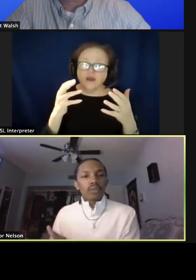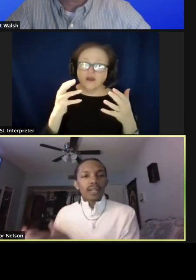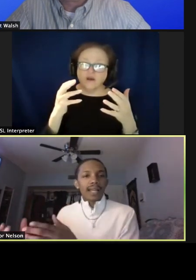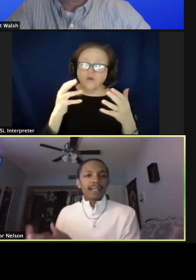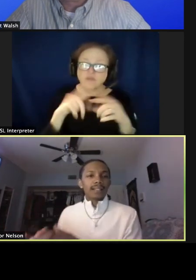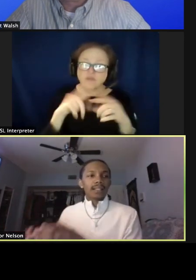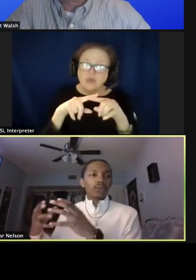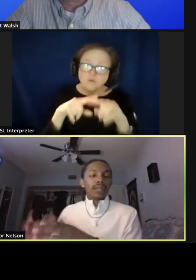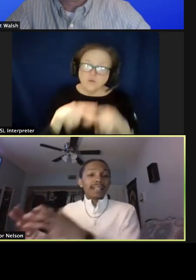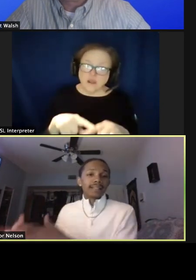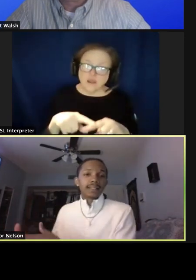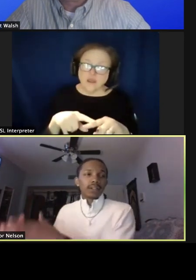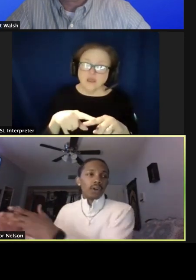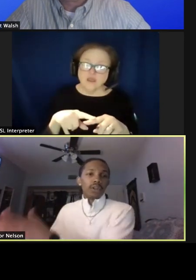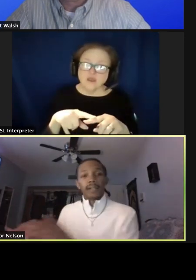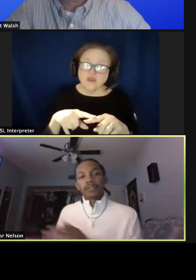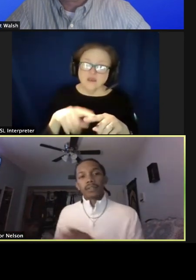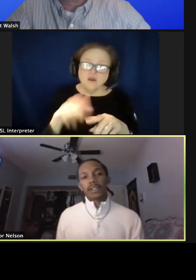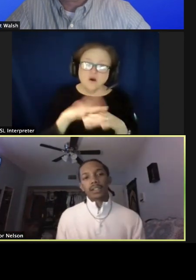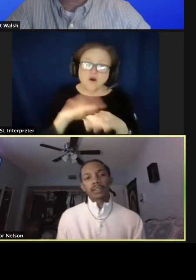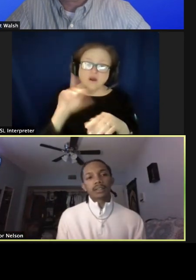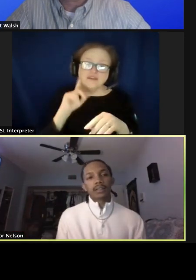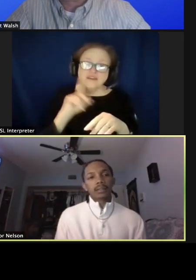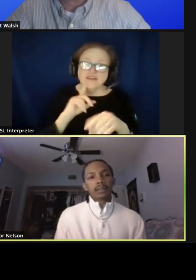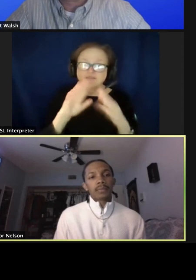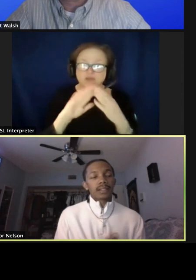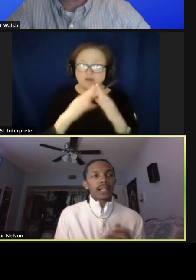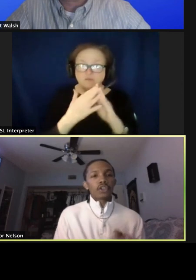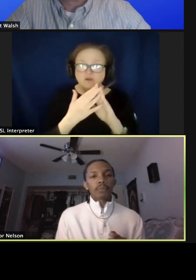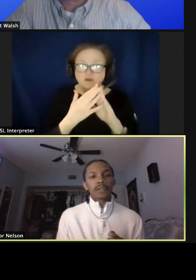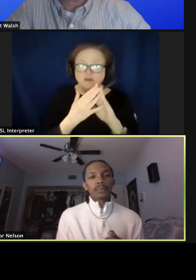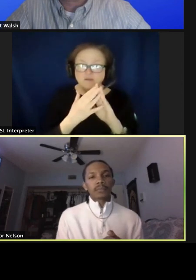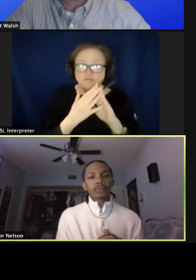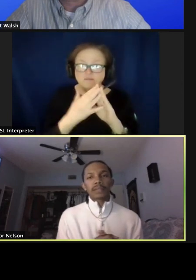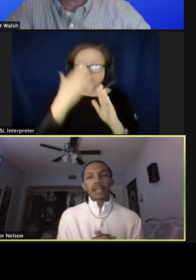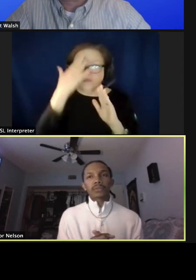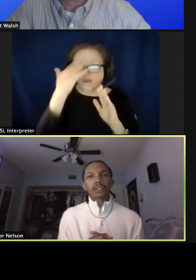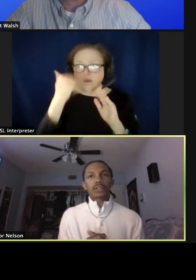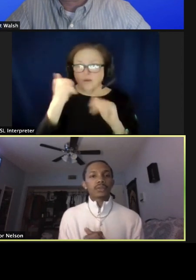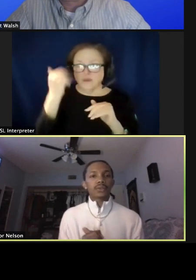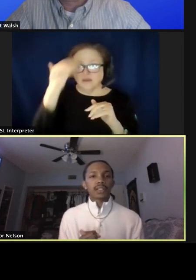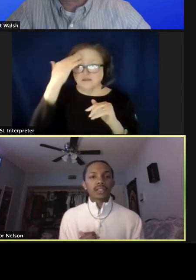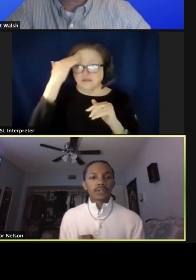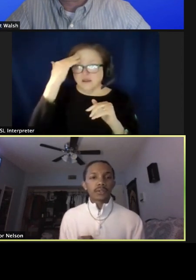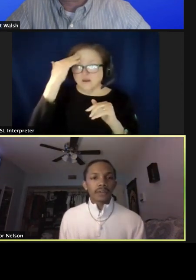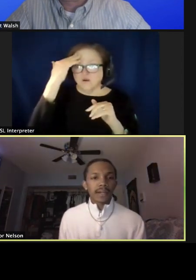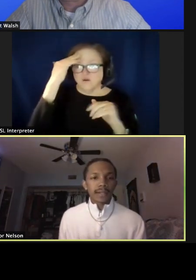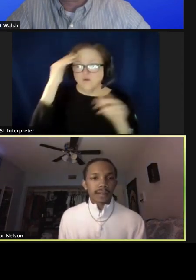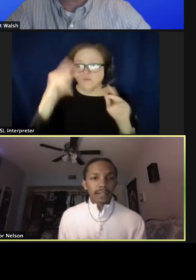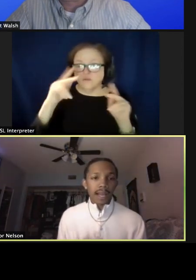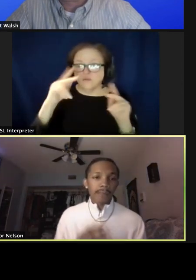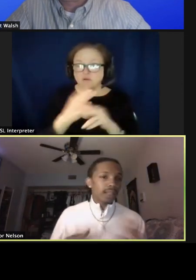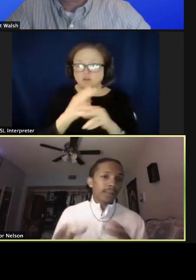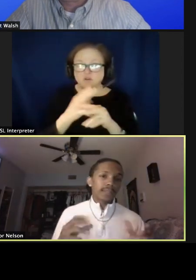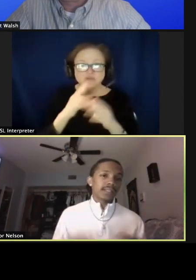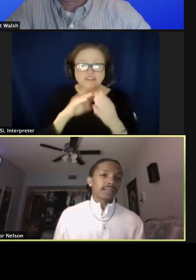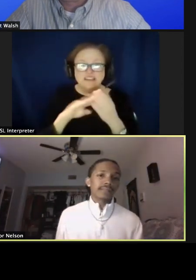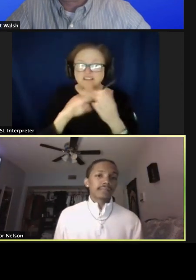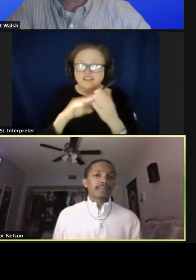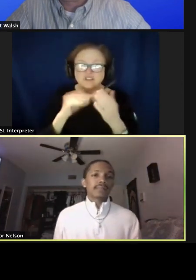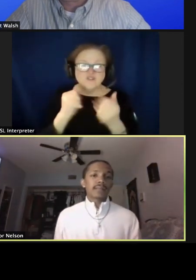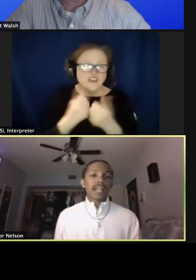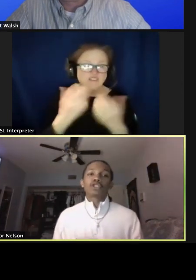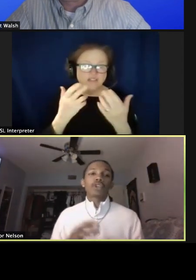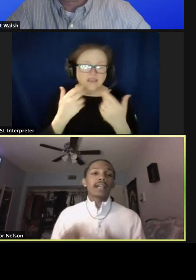reliant, reliant on the deaf community. Because I know people that will just use an excuse for anything. I'm the opposite.